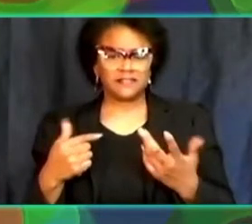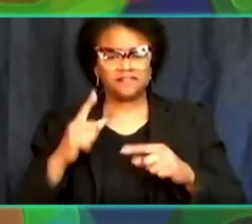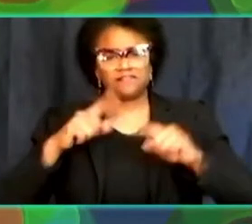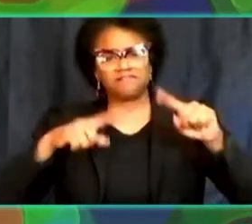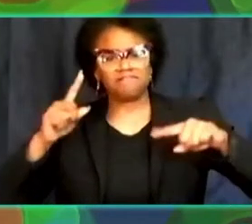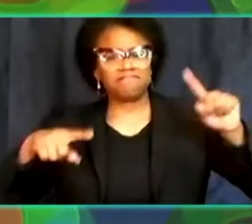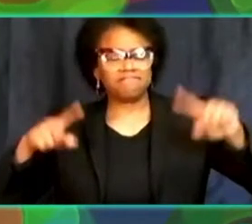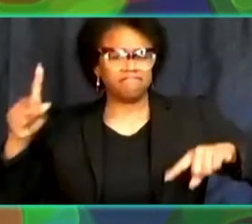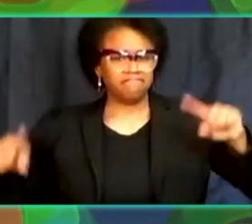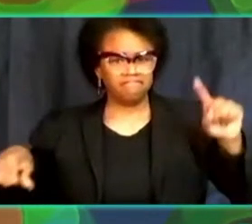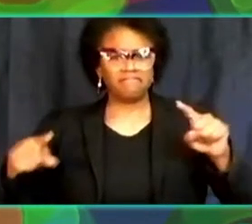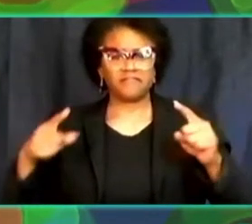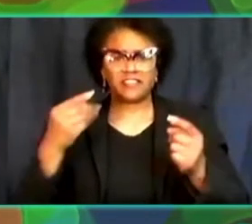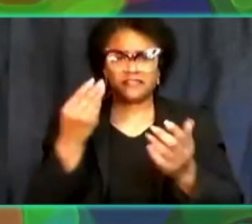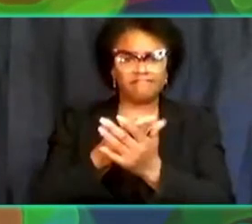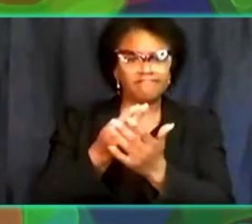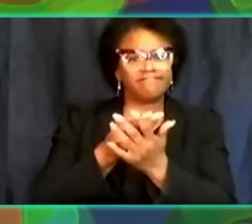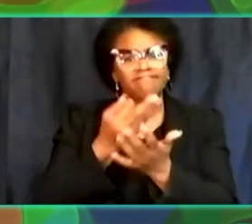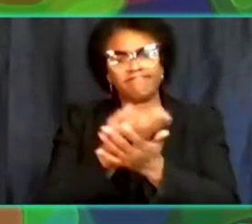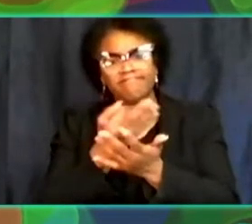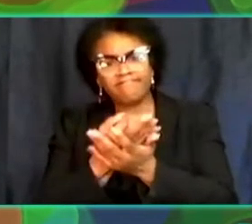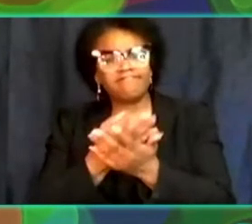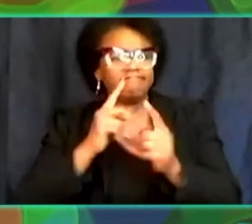socioeconomic spectrums and stuff,